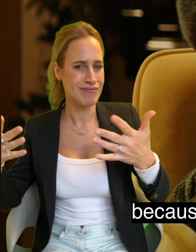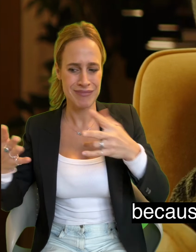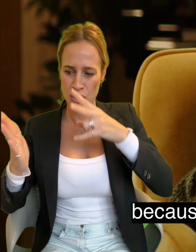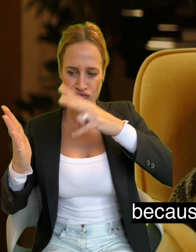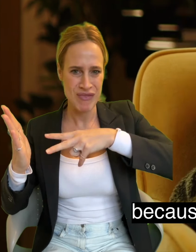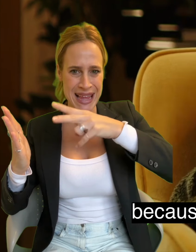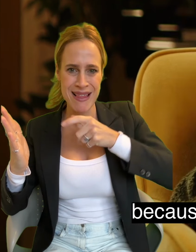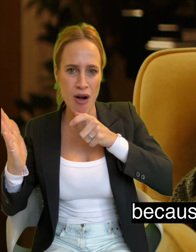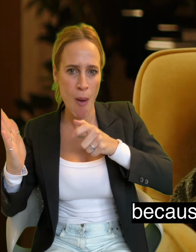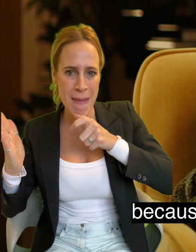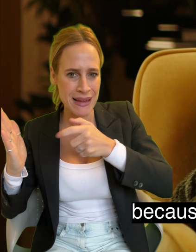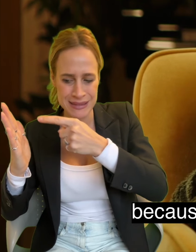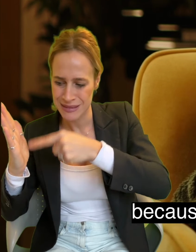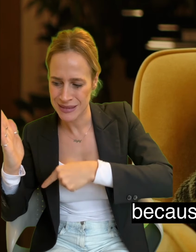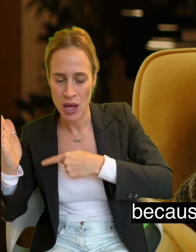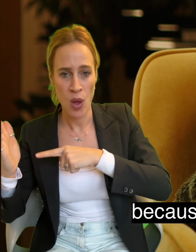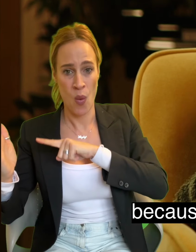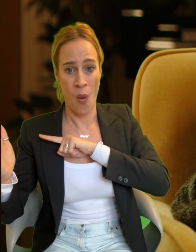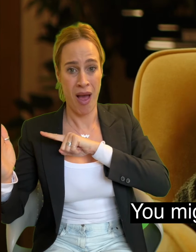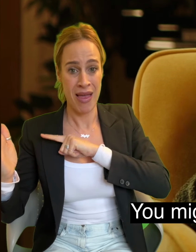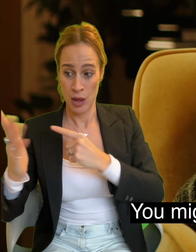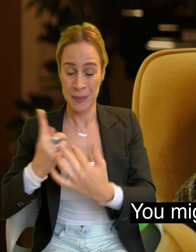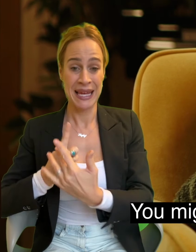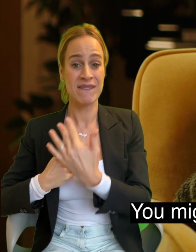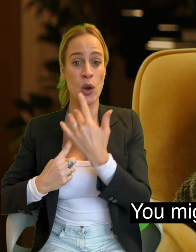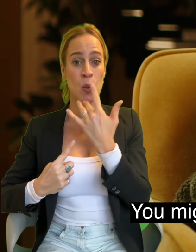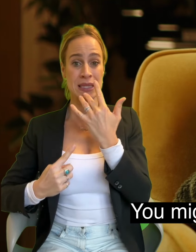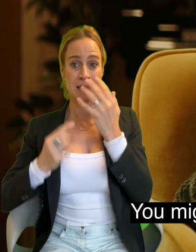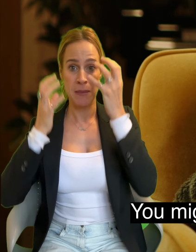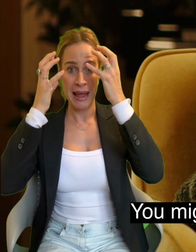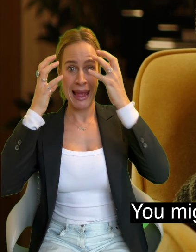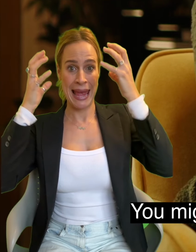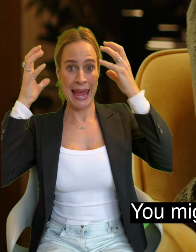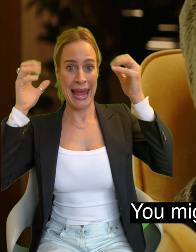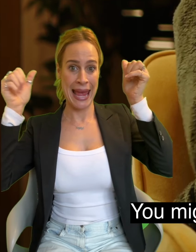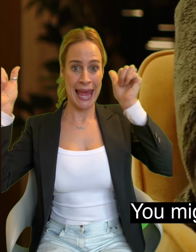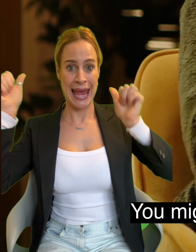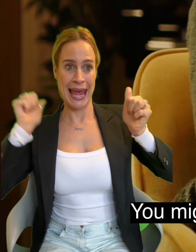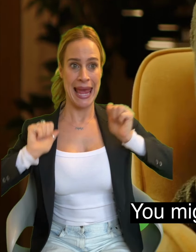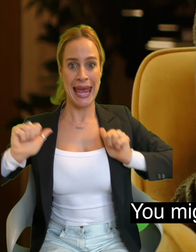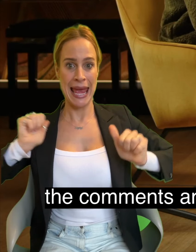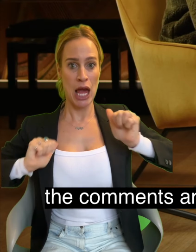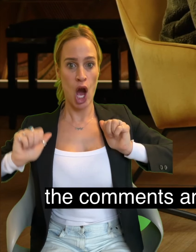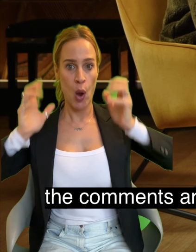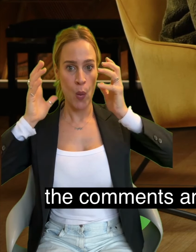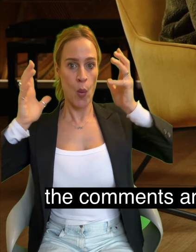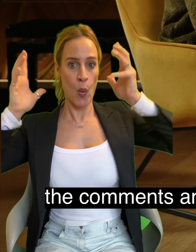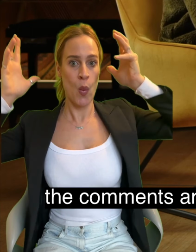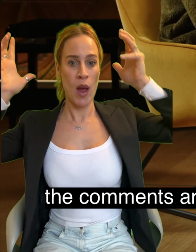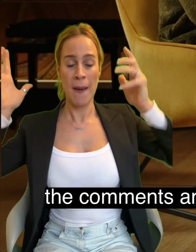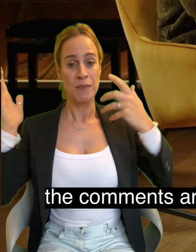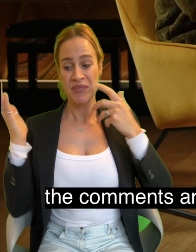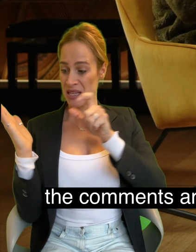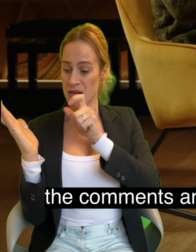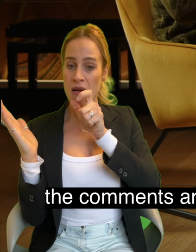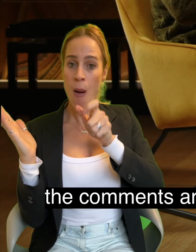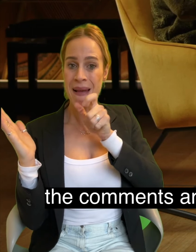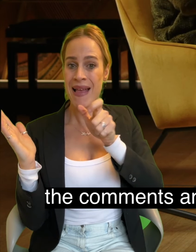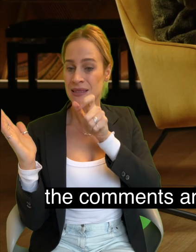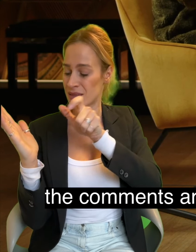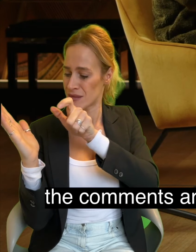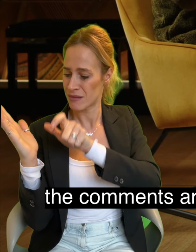Because if you read the comments, you'll get influenced. You might start getting a bit of an ego. Really? Because I know that majority of the comments, I know what